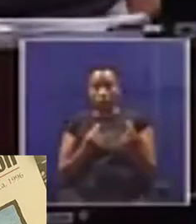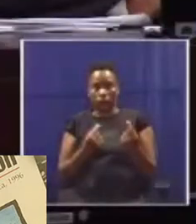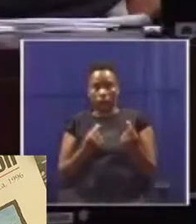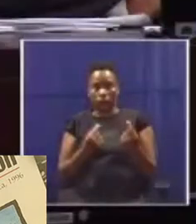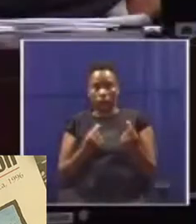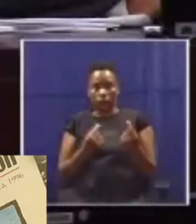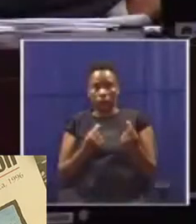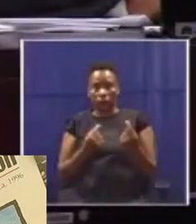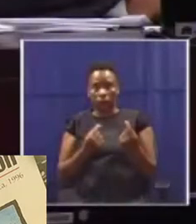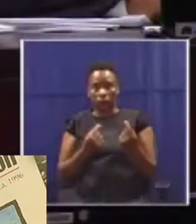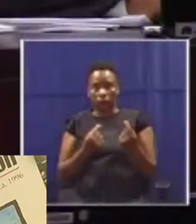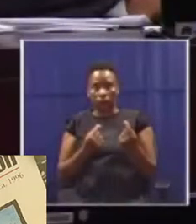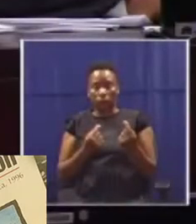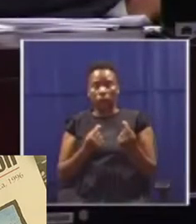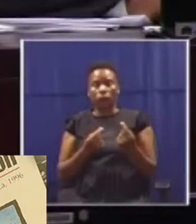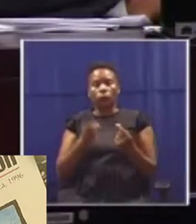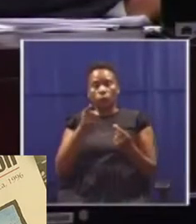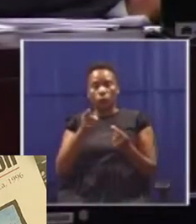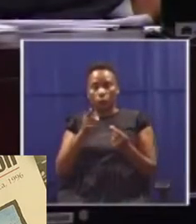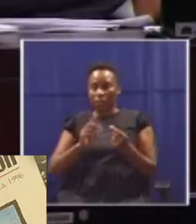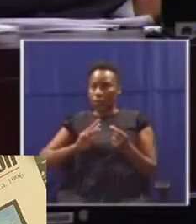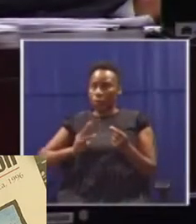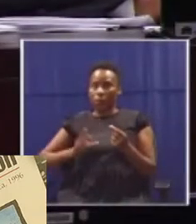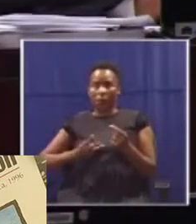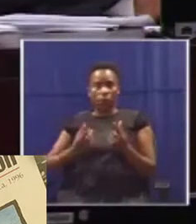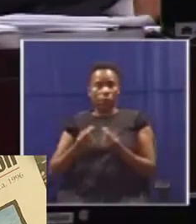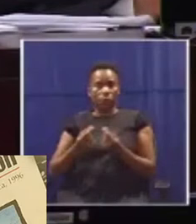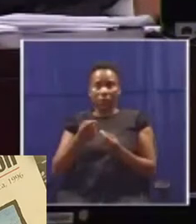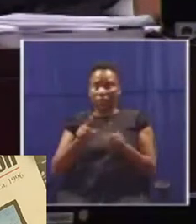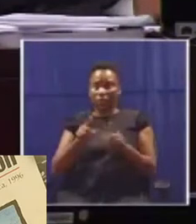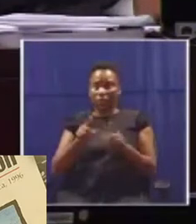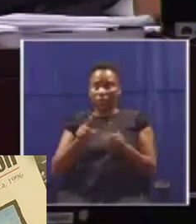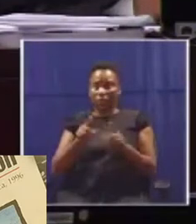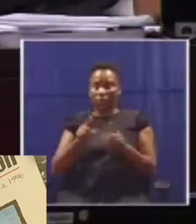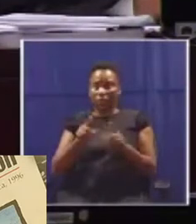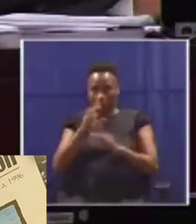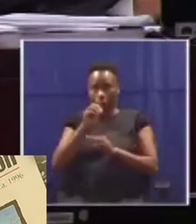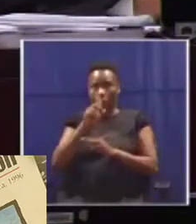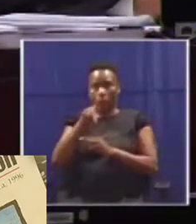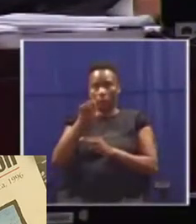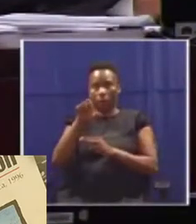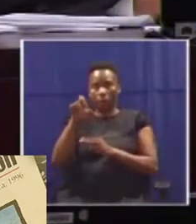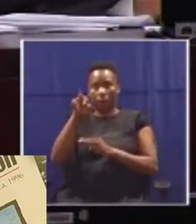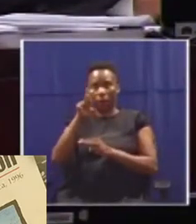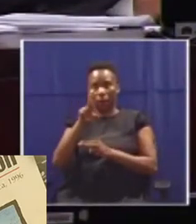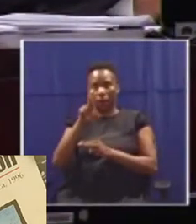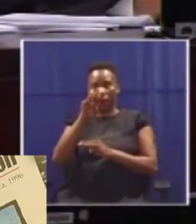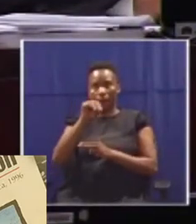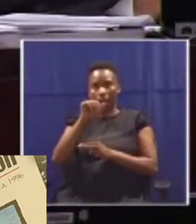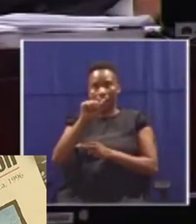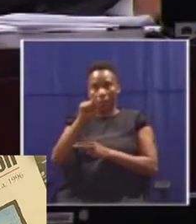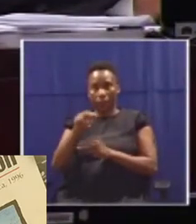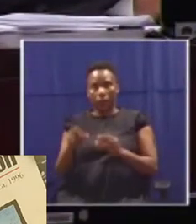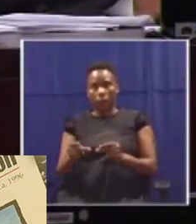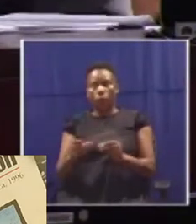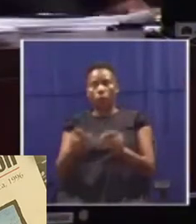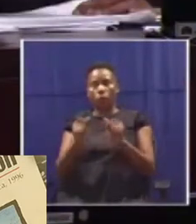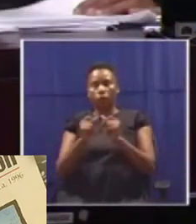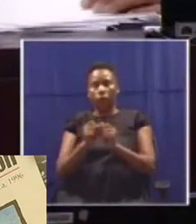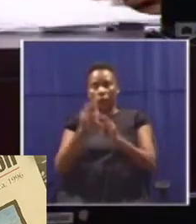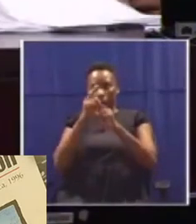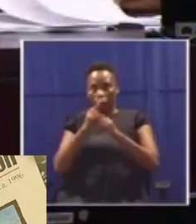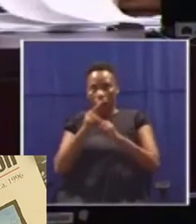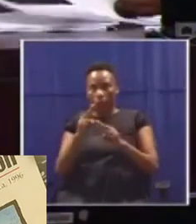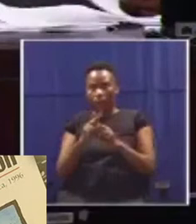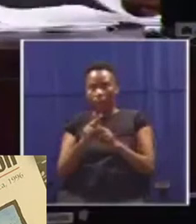When you are a woman, Honorable Operma. But just a quick one to Honorable